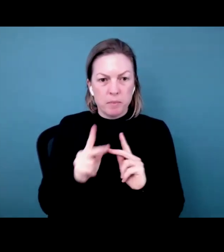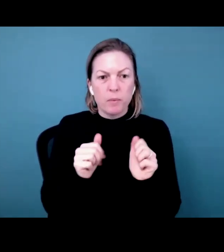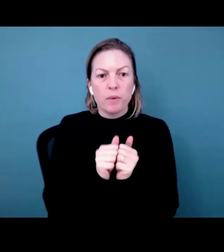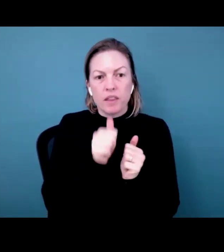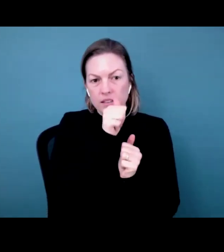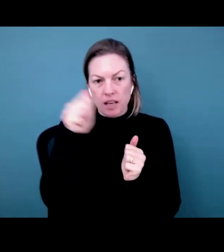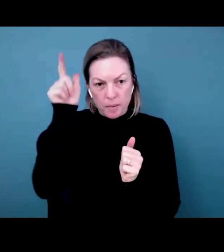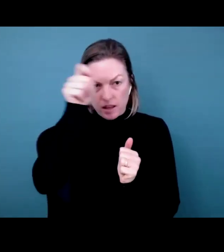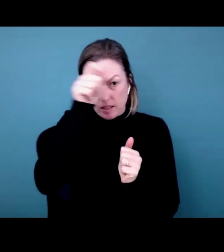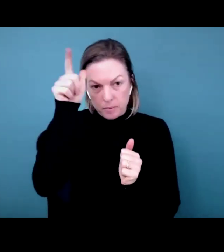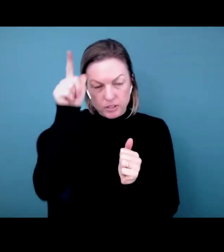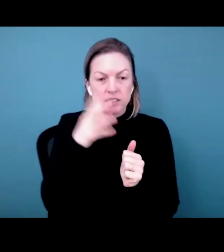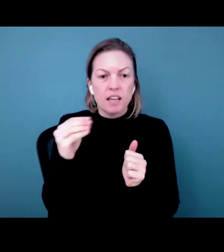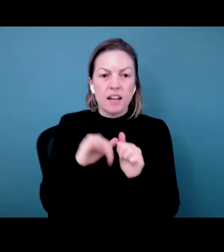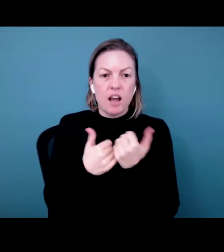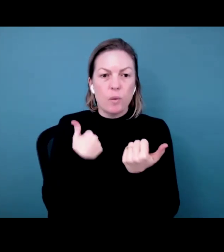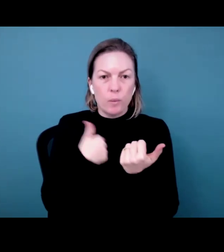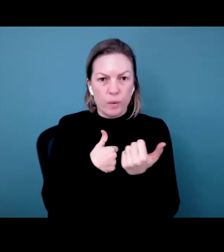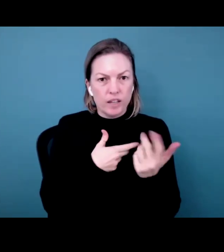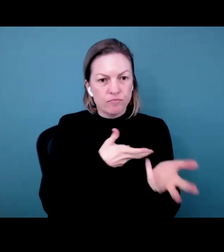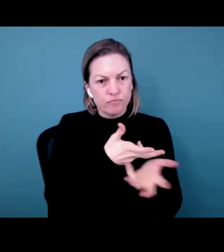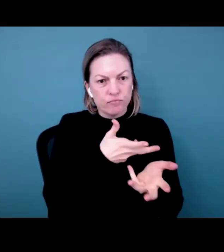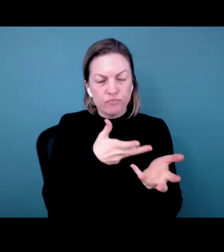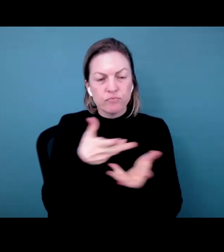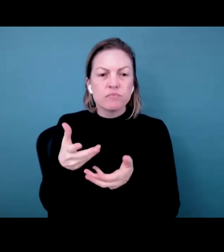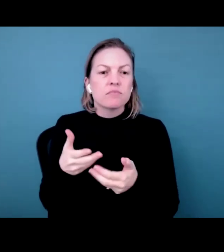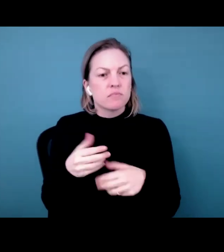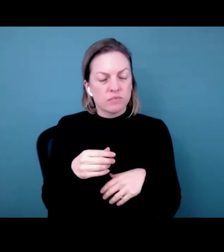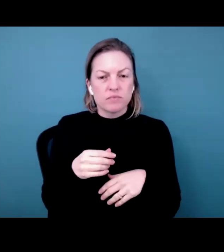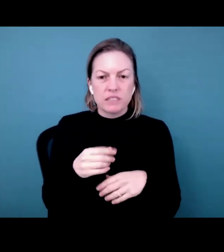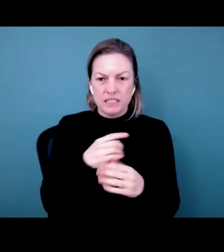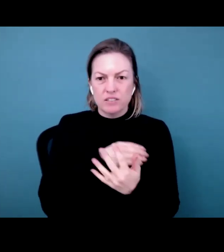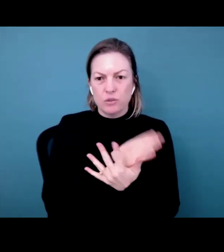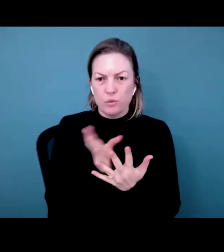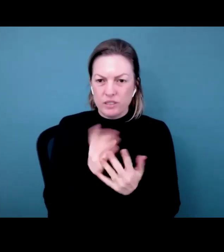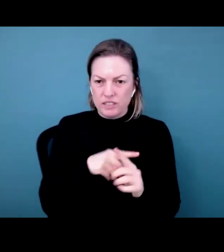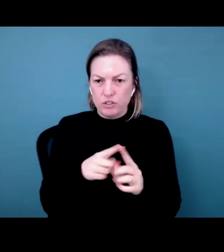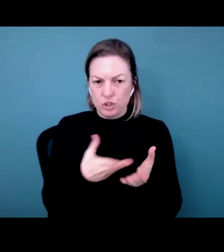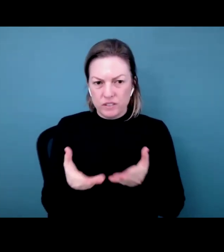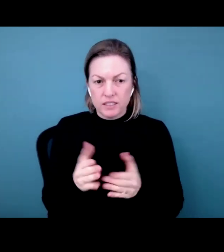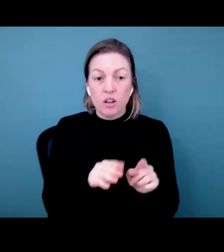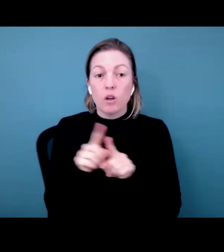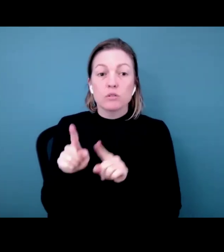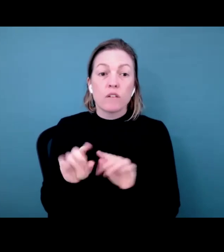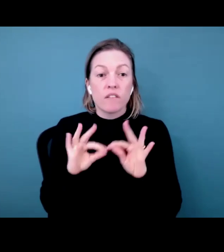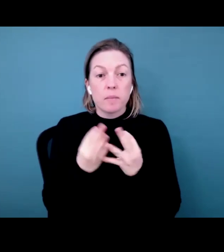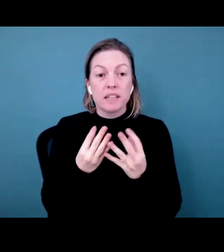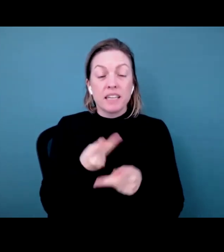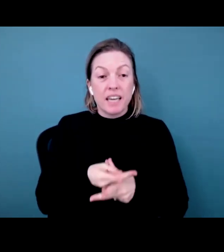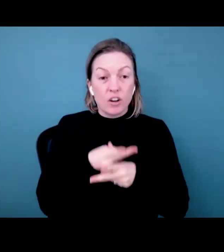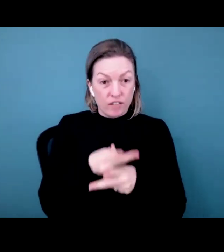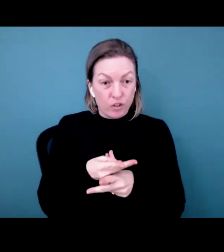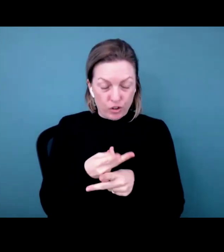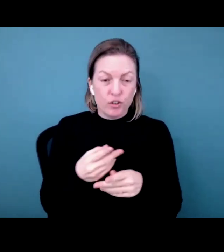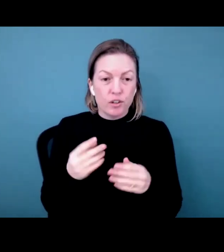in how we're connecting with them across the spectrum of services. It's also National Family Caregiver Month, and I want to lift up and